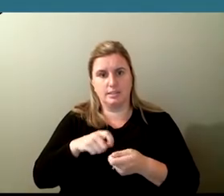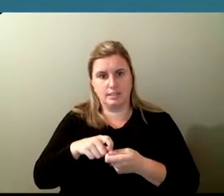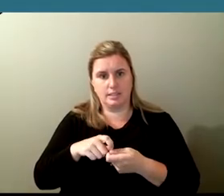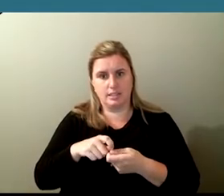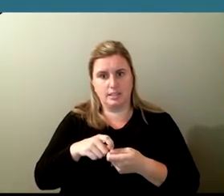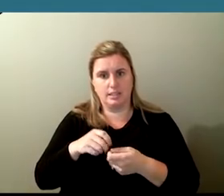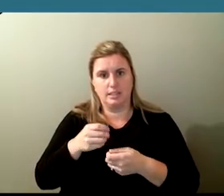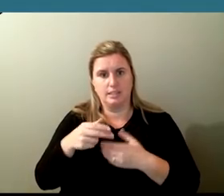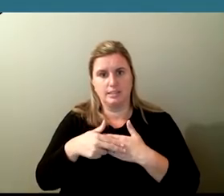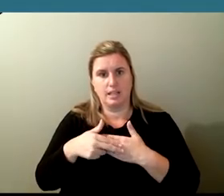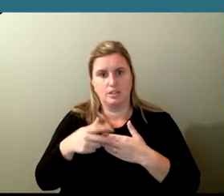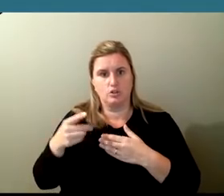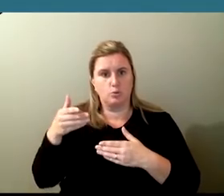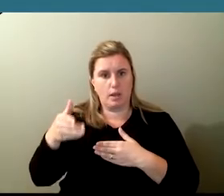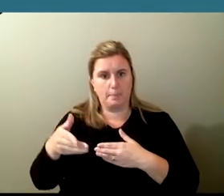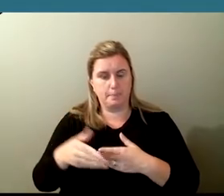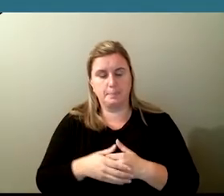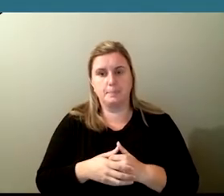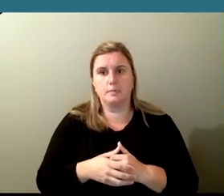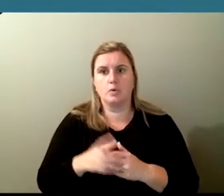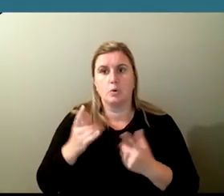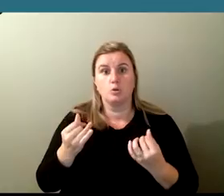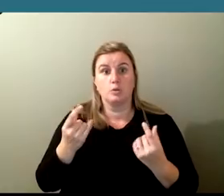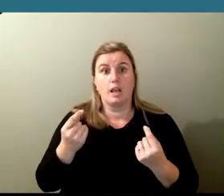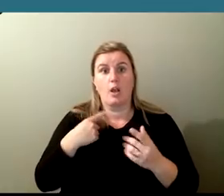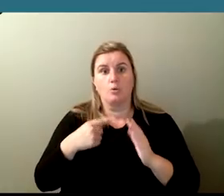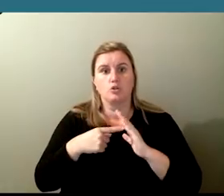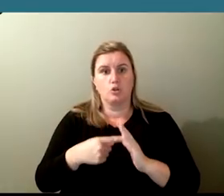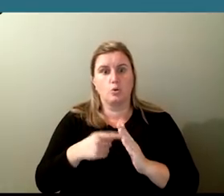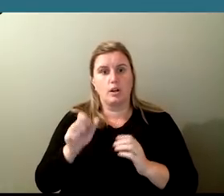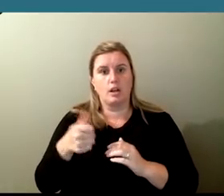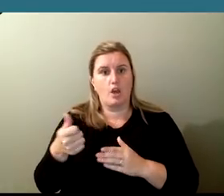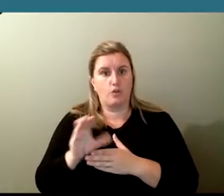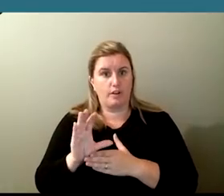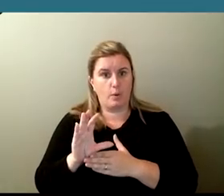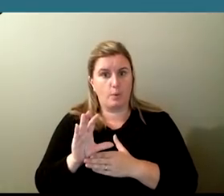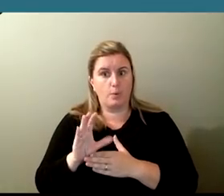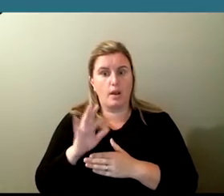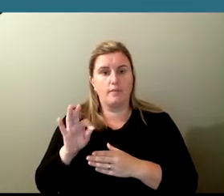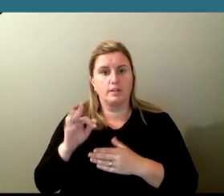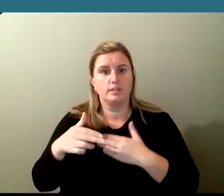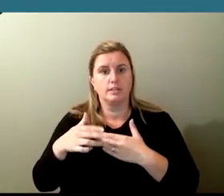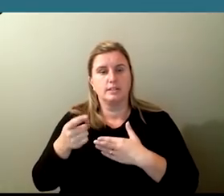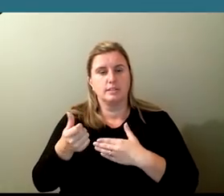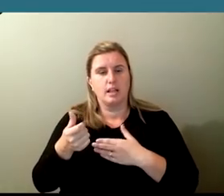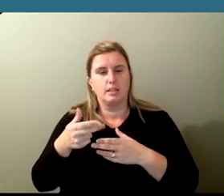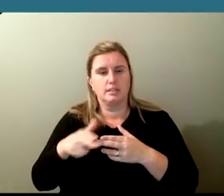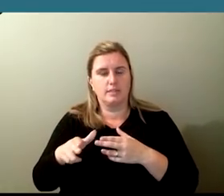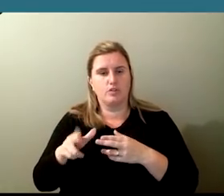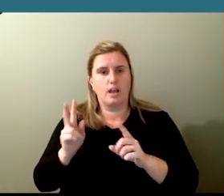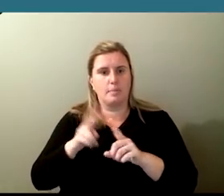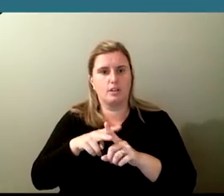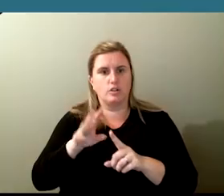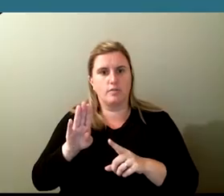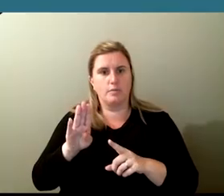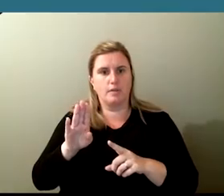in slides to come. What I will do now is I will show you another video of a slightly different application of behavioral skills